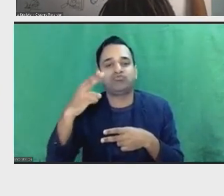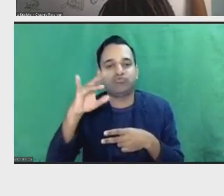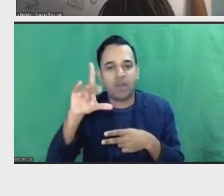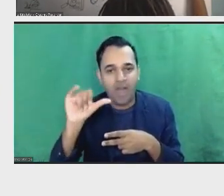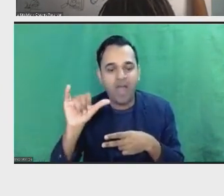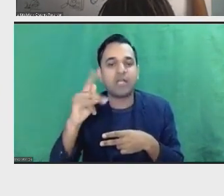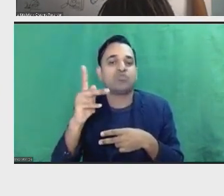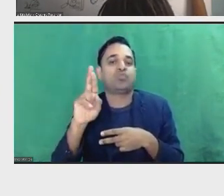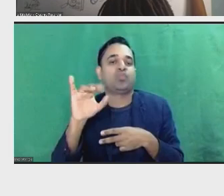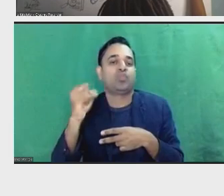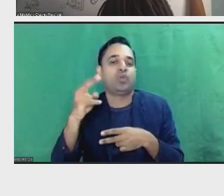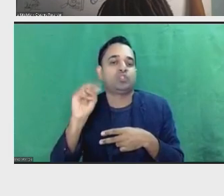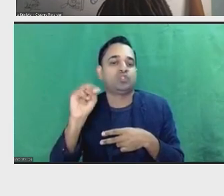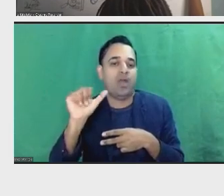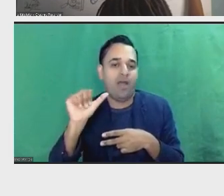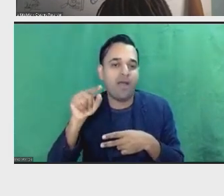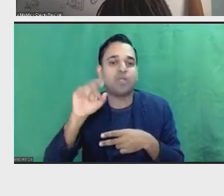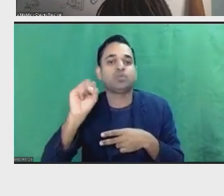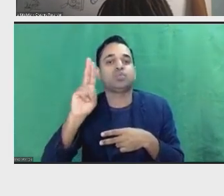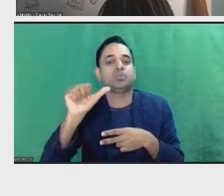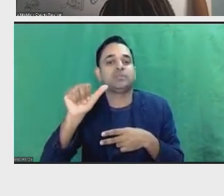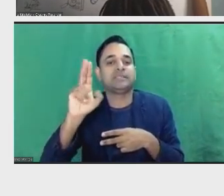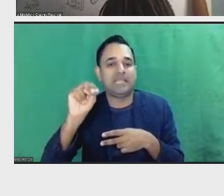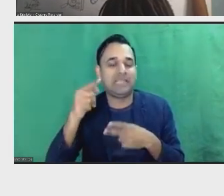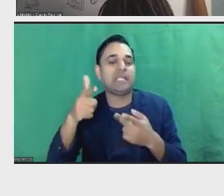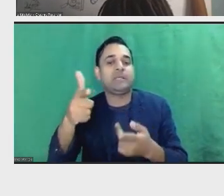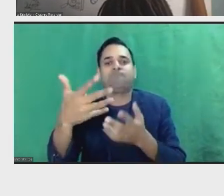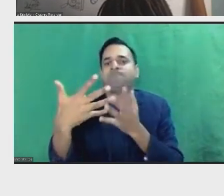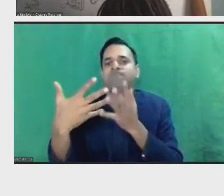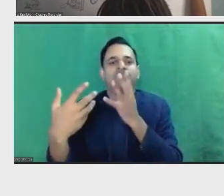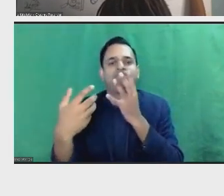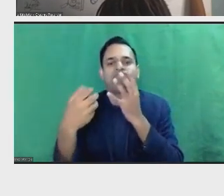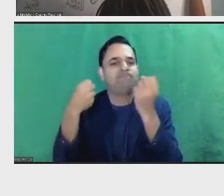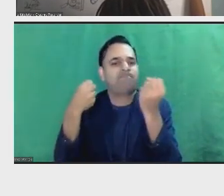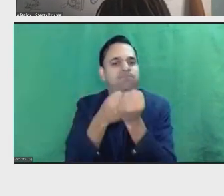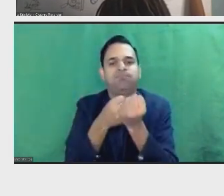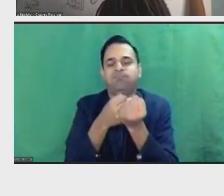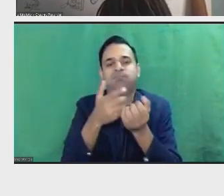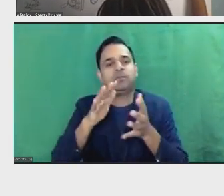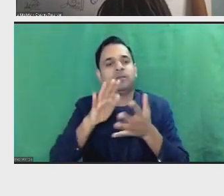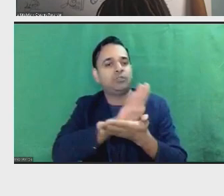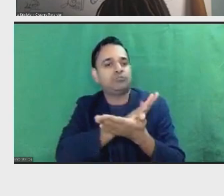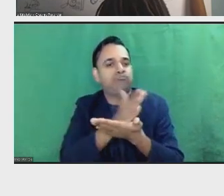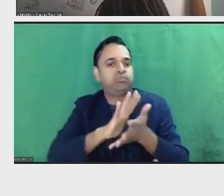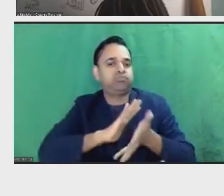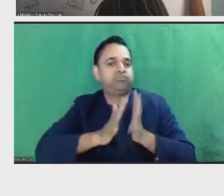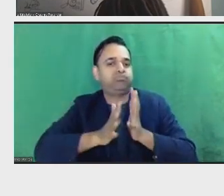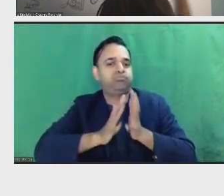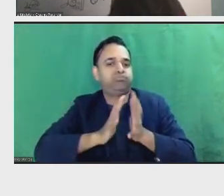you very, very much for your expertise to make sure that we are able to spread